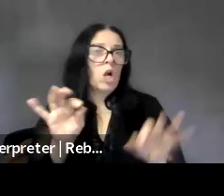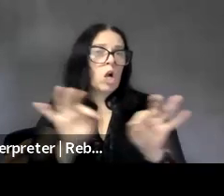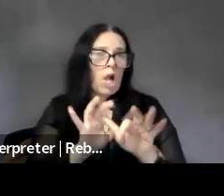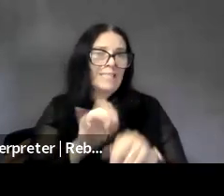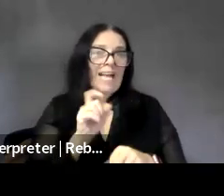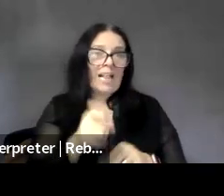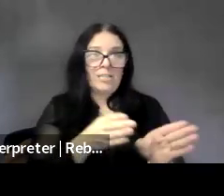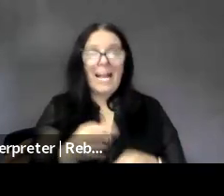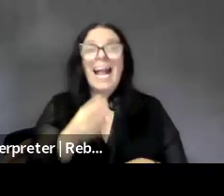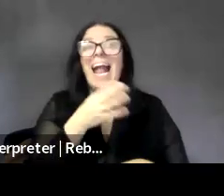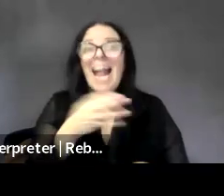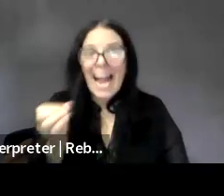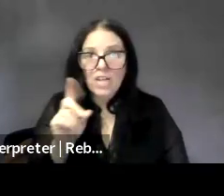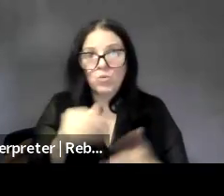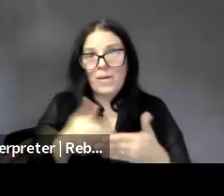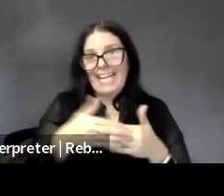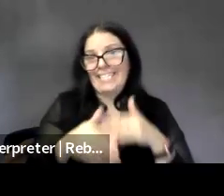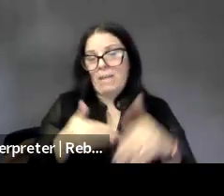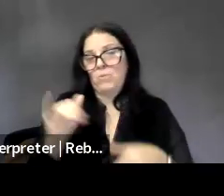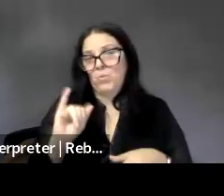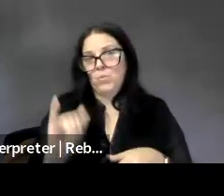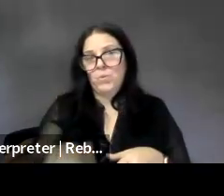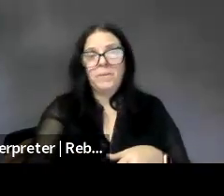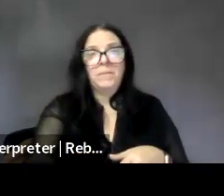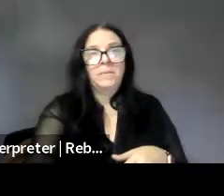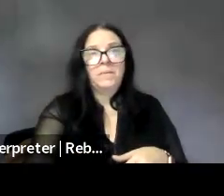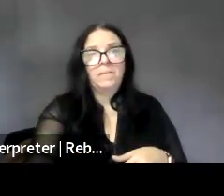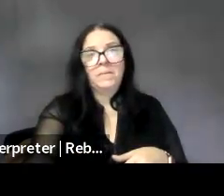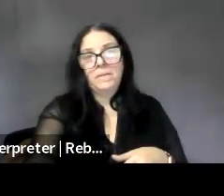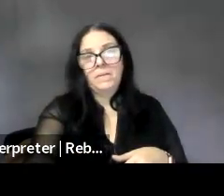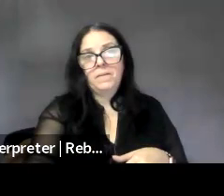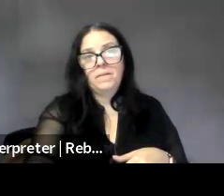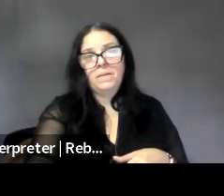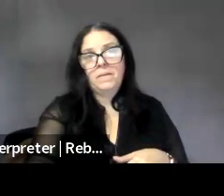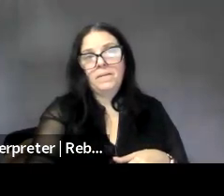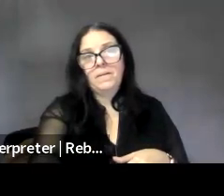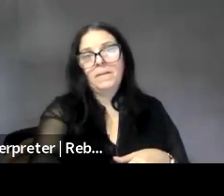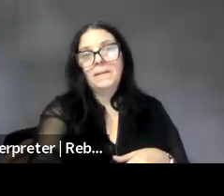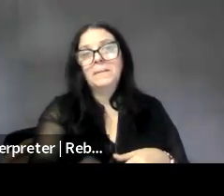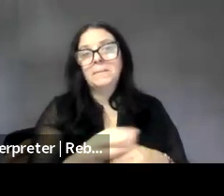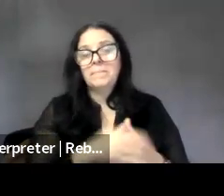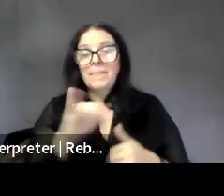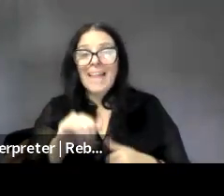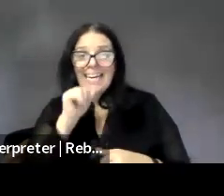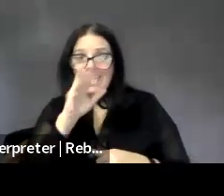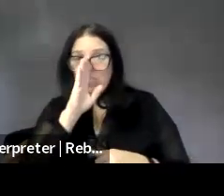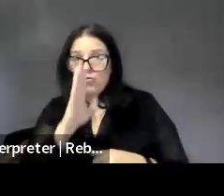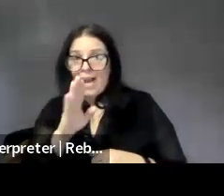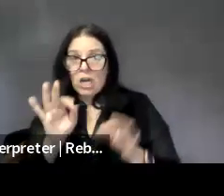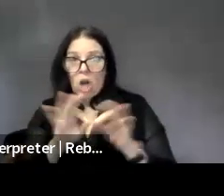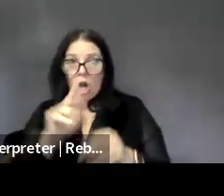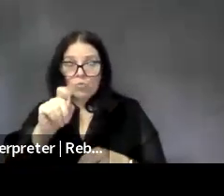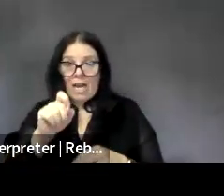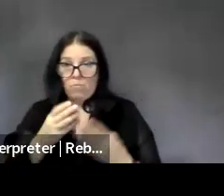do the next step, because an indirect cost rate proposal is really your cost allocation plan.